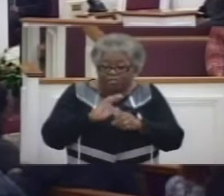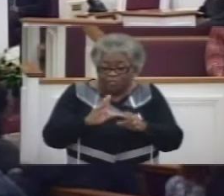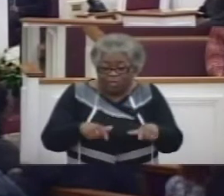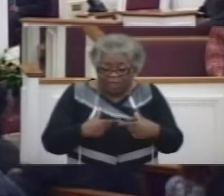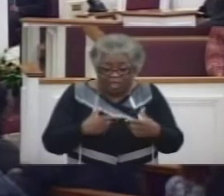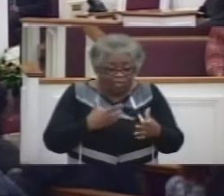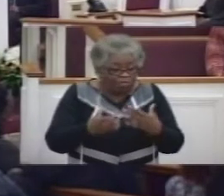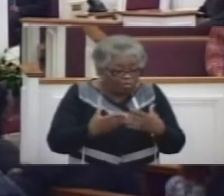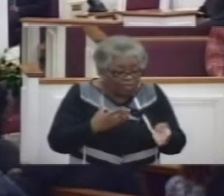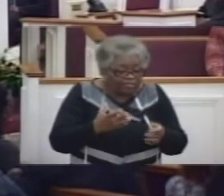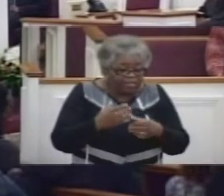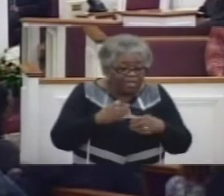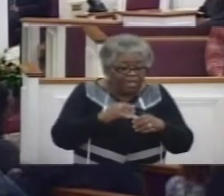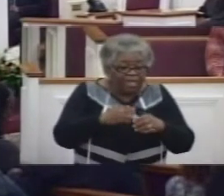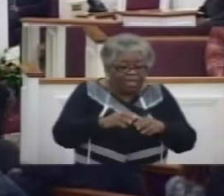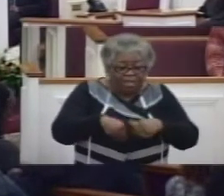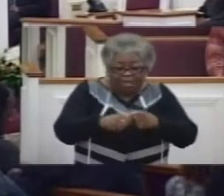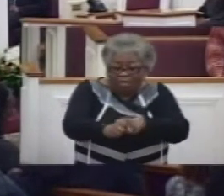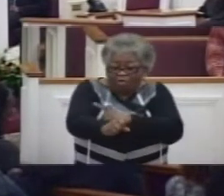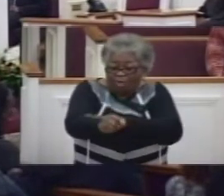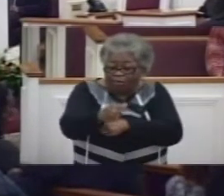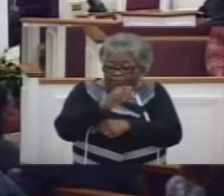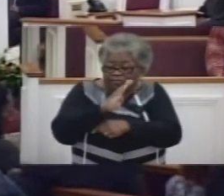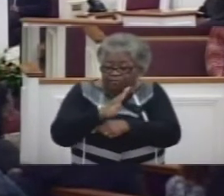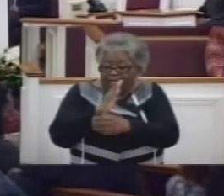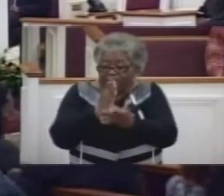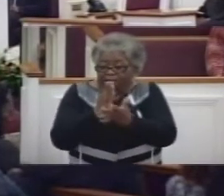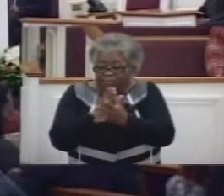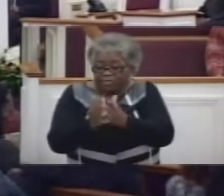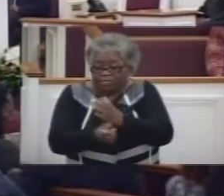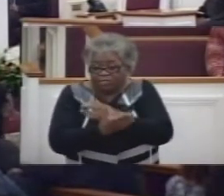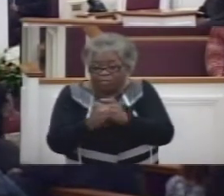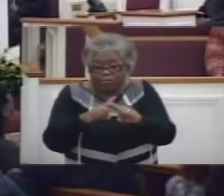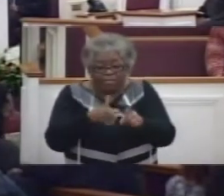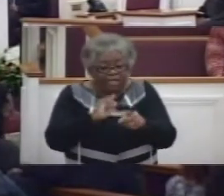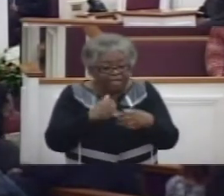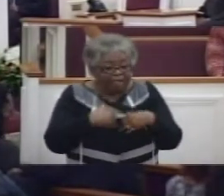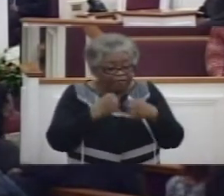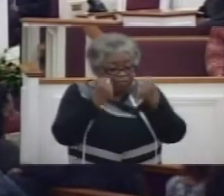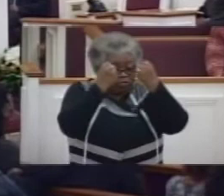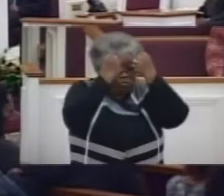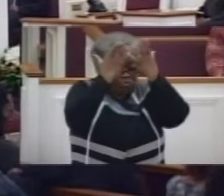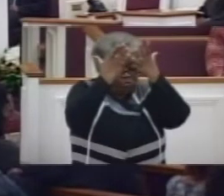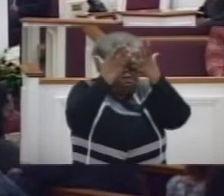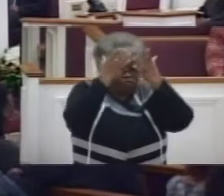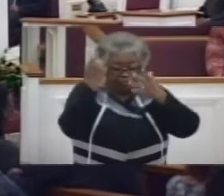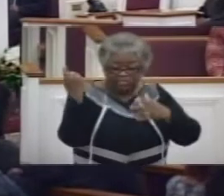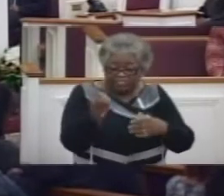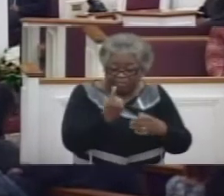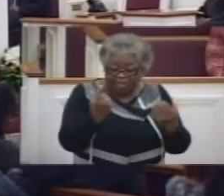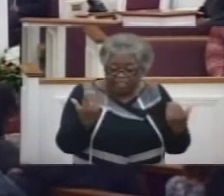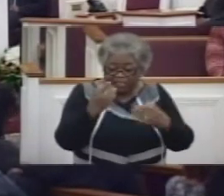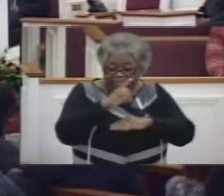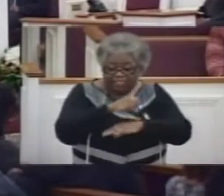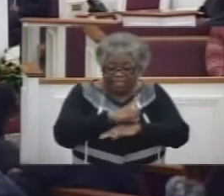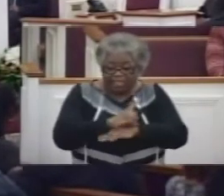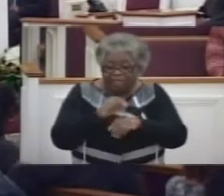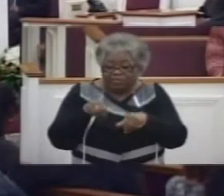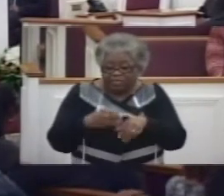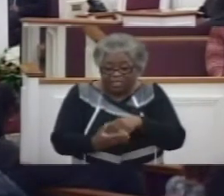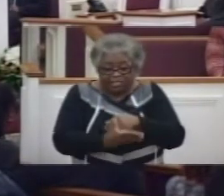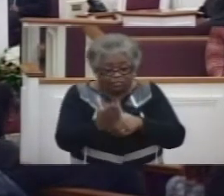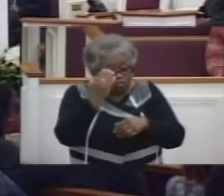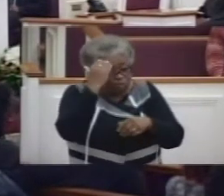whether how long the giant's been bullying you. But I got news for somebody today to let